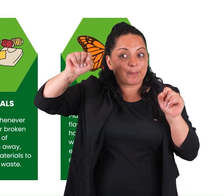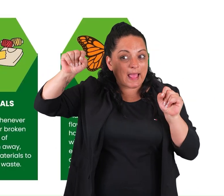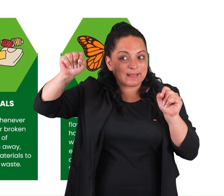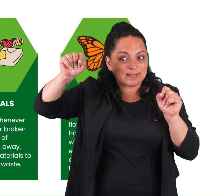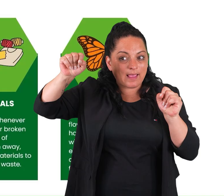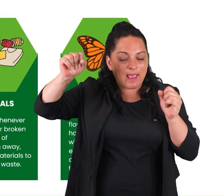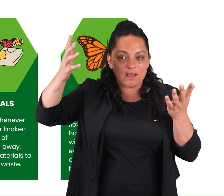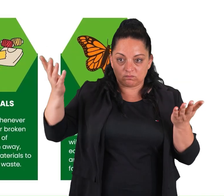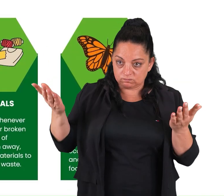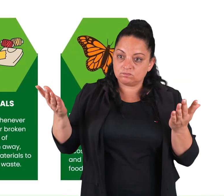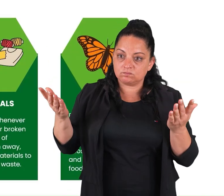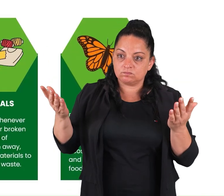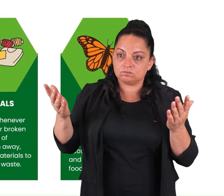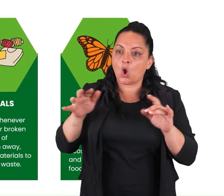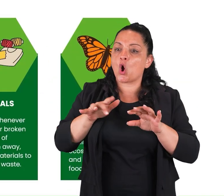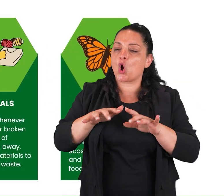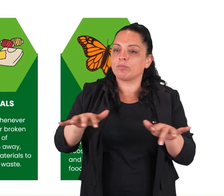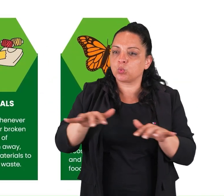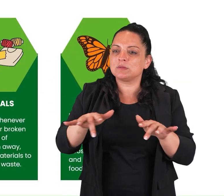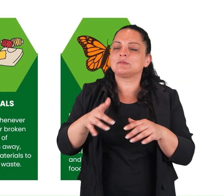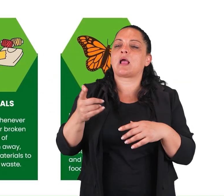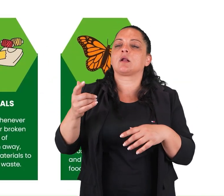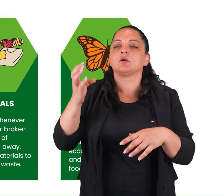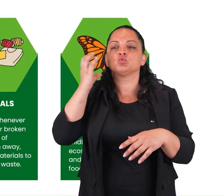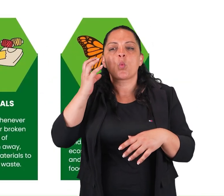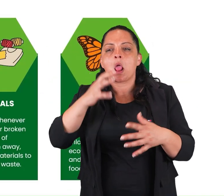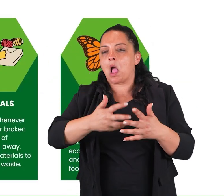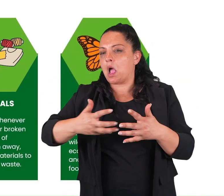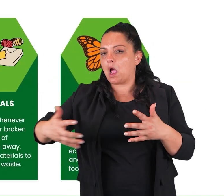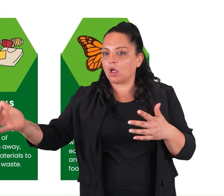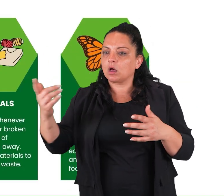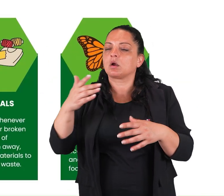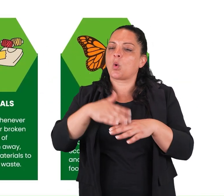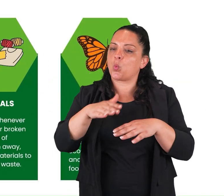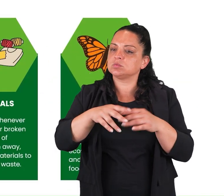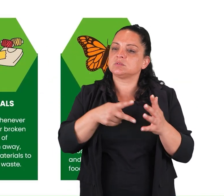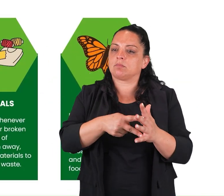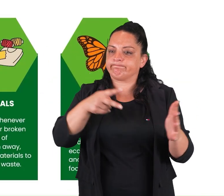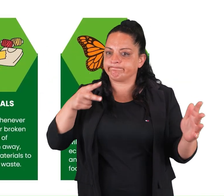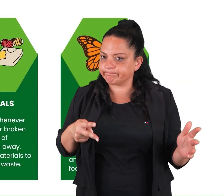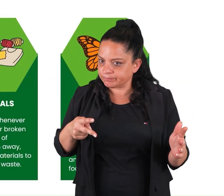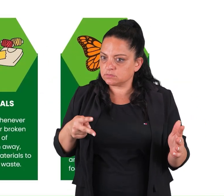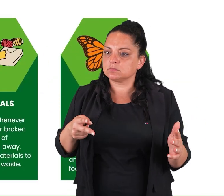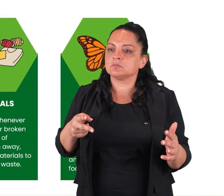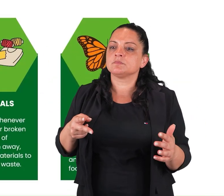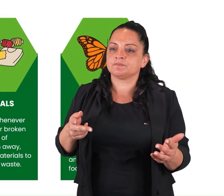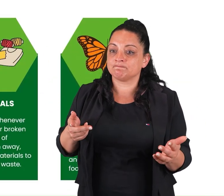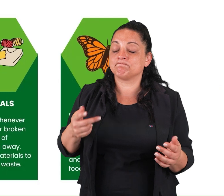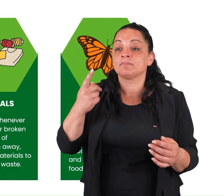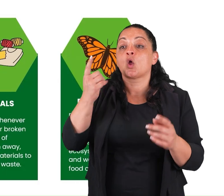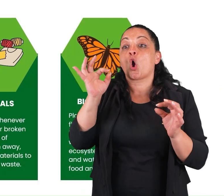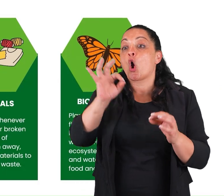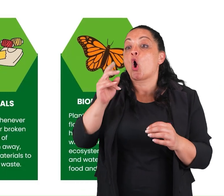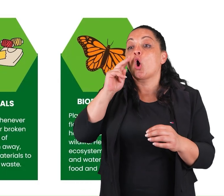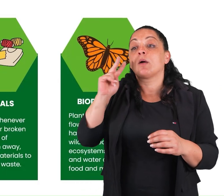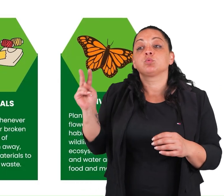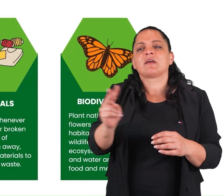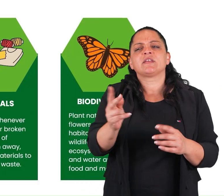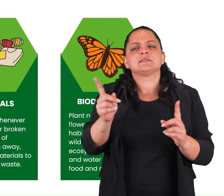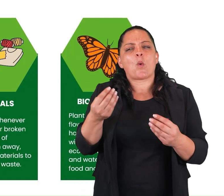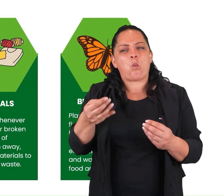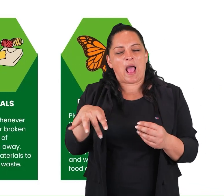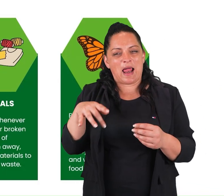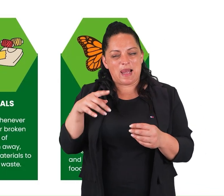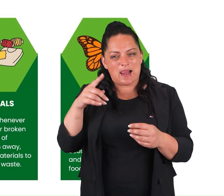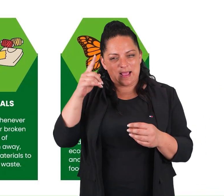turn off the lights, computers, devices, using energy efficient